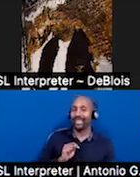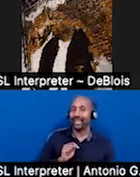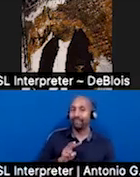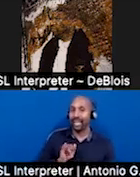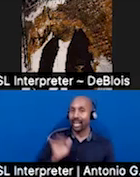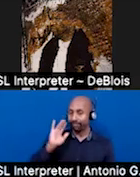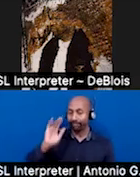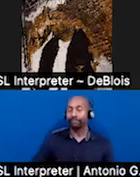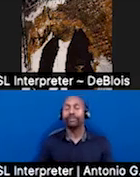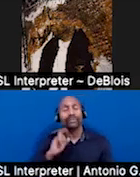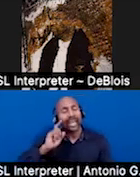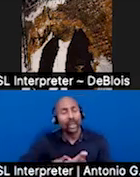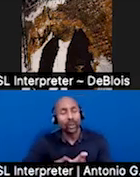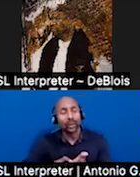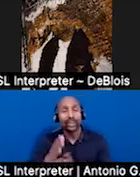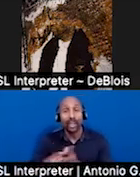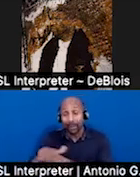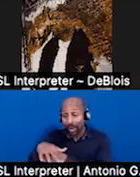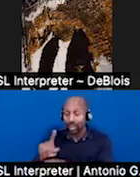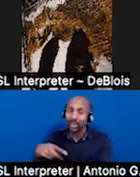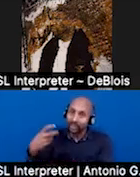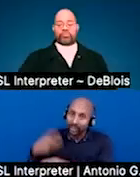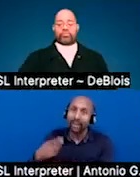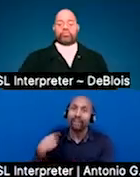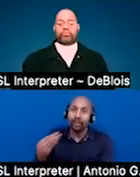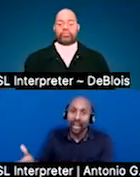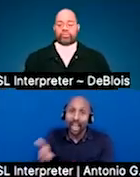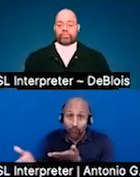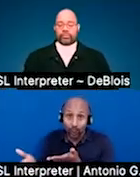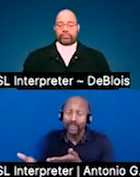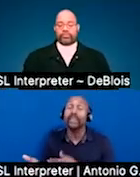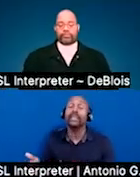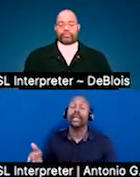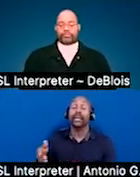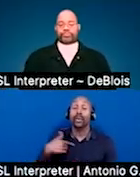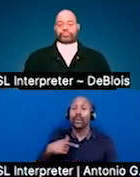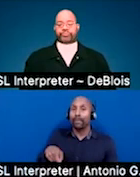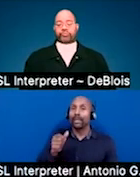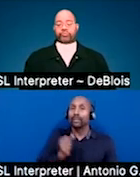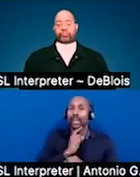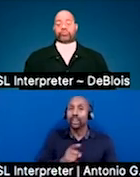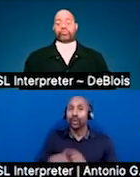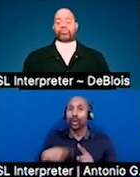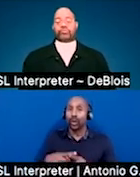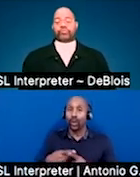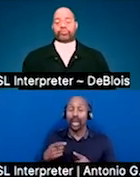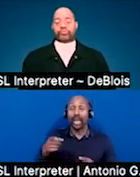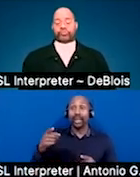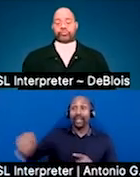some of our hardest to serve areas, we need to make sure that when they have plans for using technology,